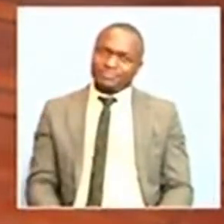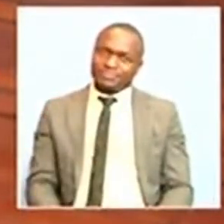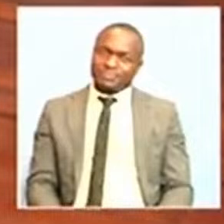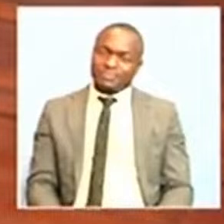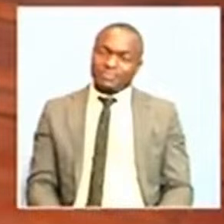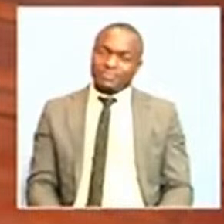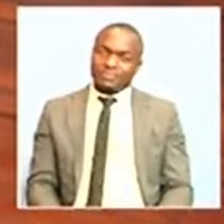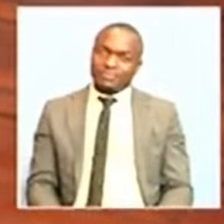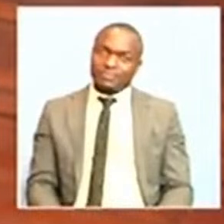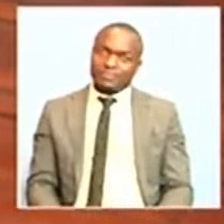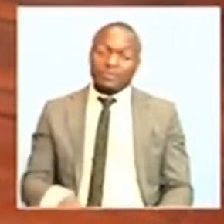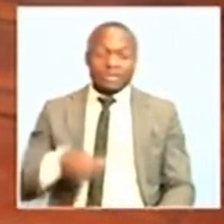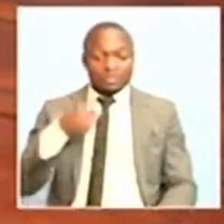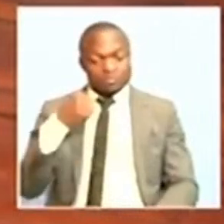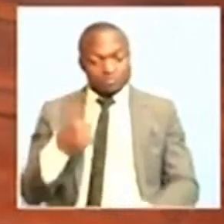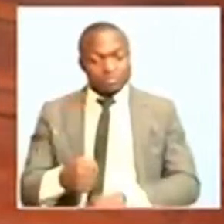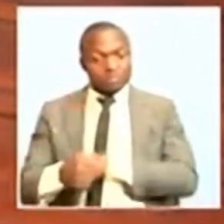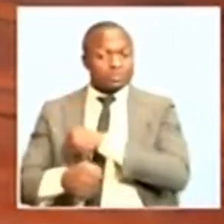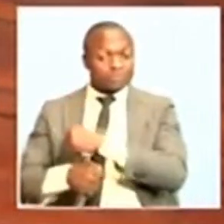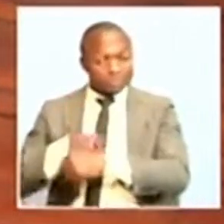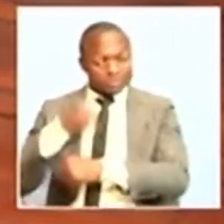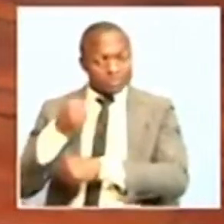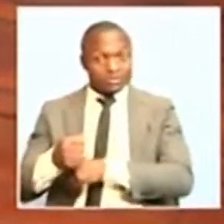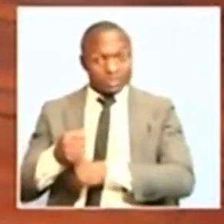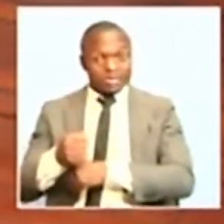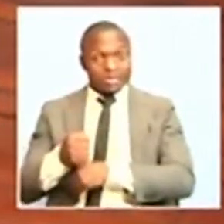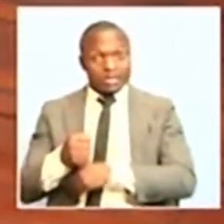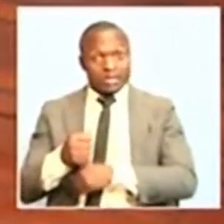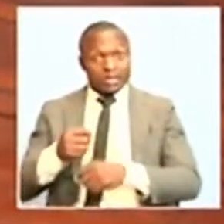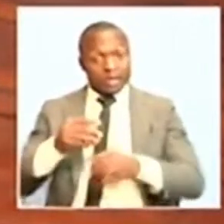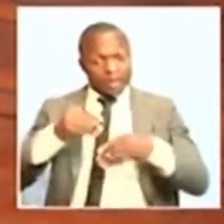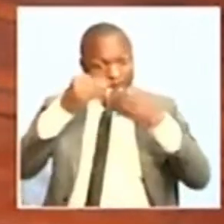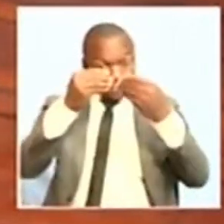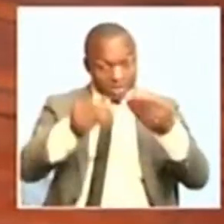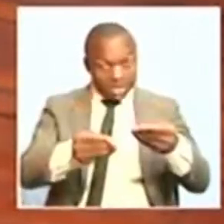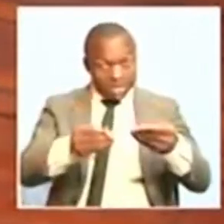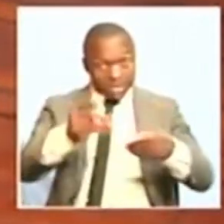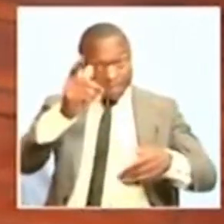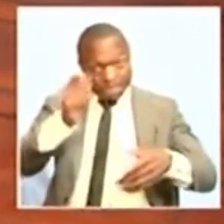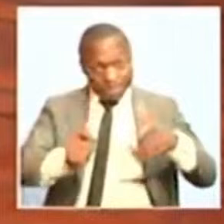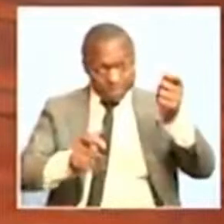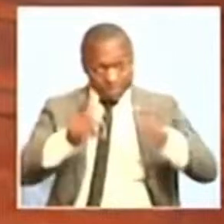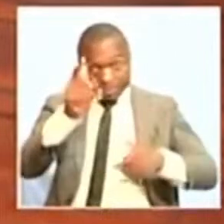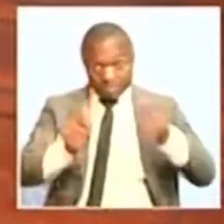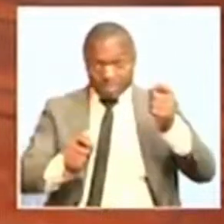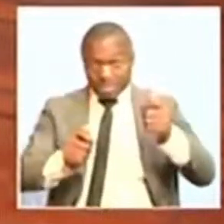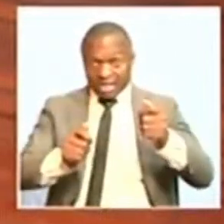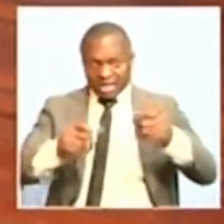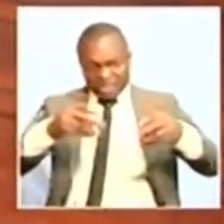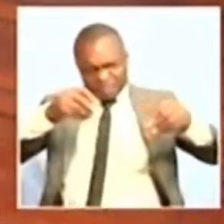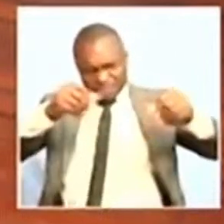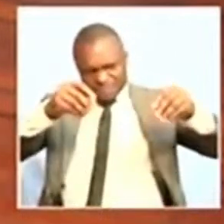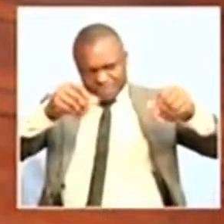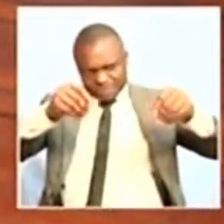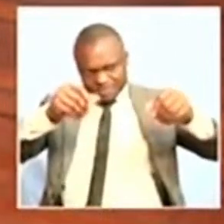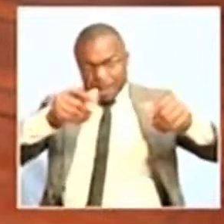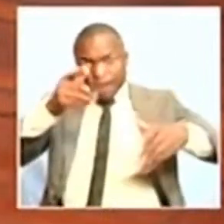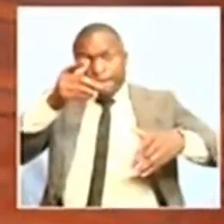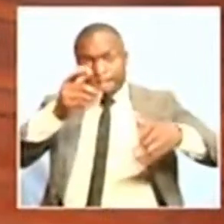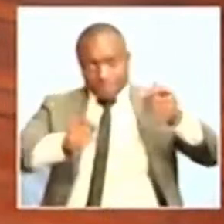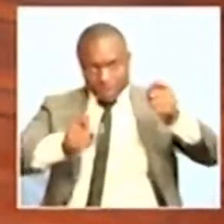fighting with the milk, production of milk, you know, powdered milk and the other